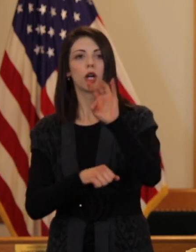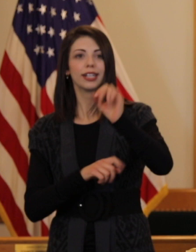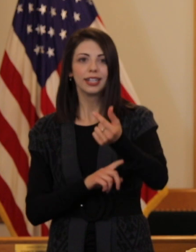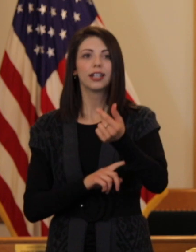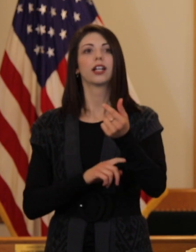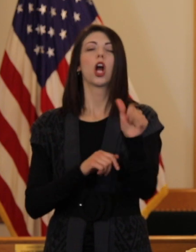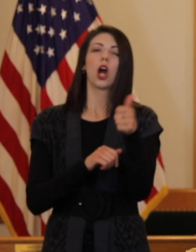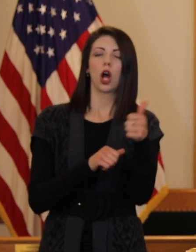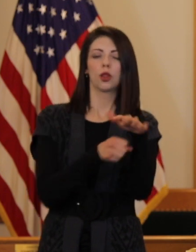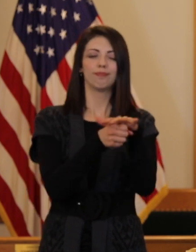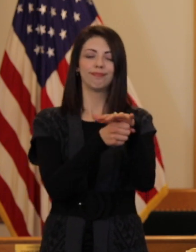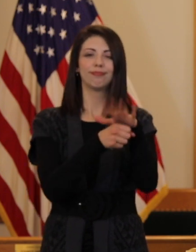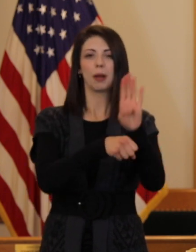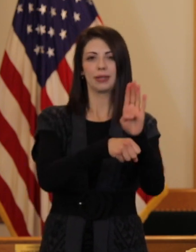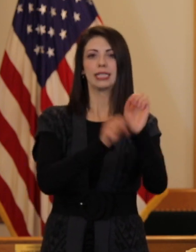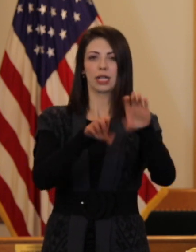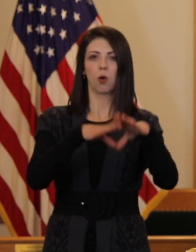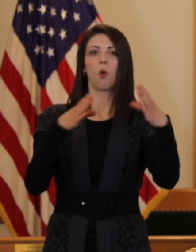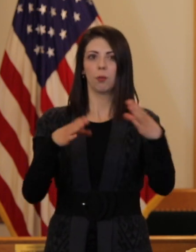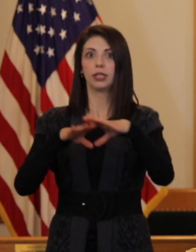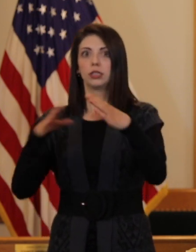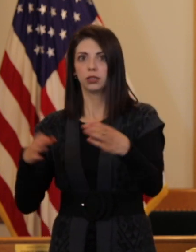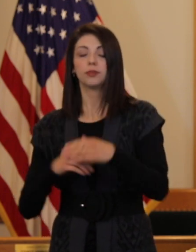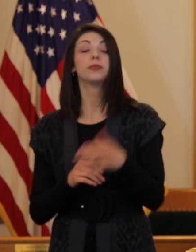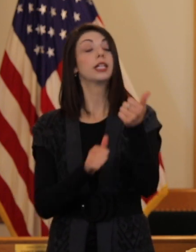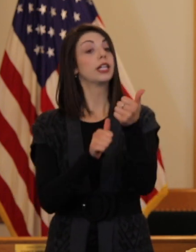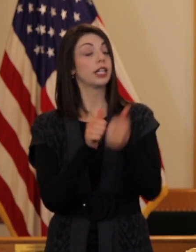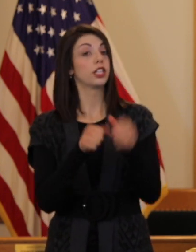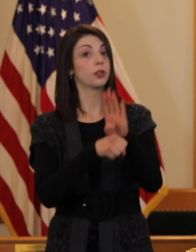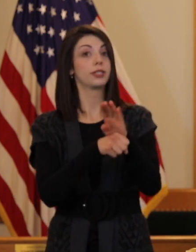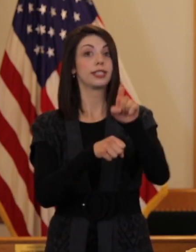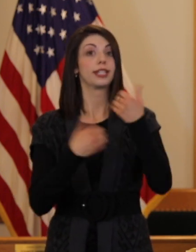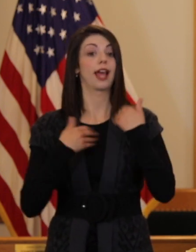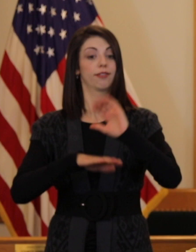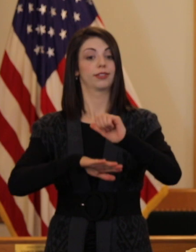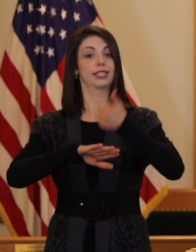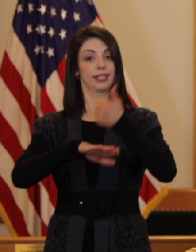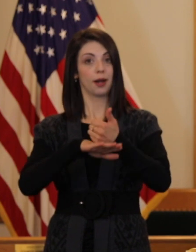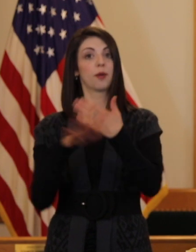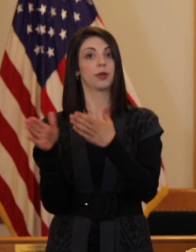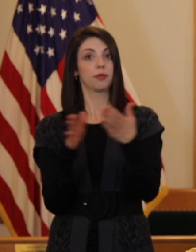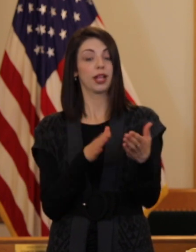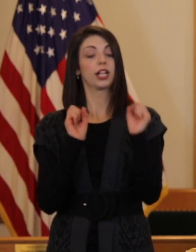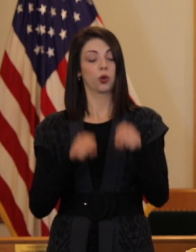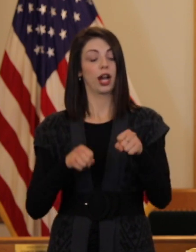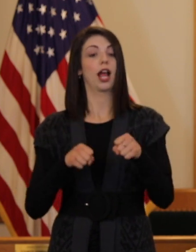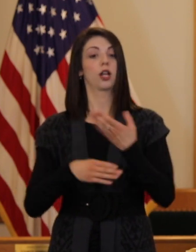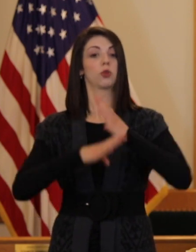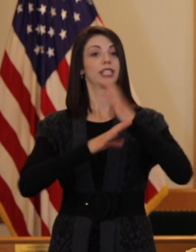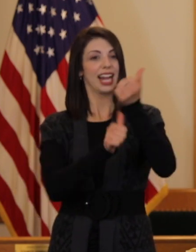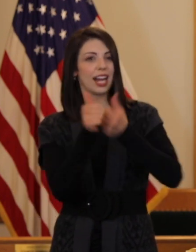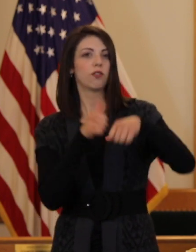In order for business to reopen, each business and industry must have a plan to protect employees and consumers, make the